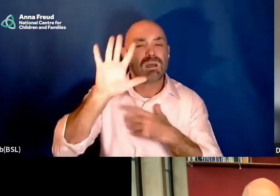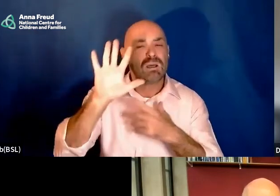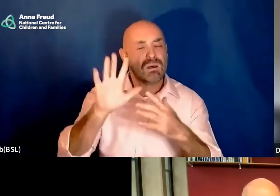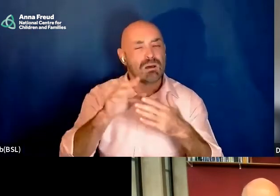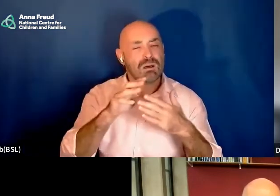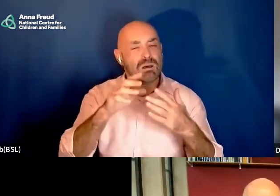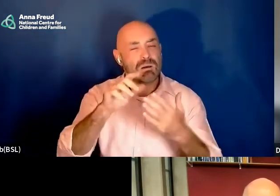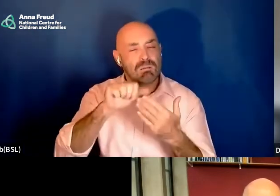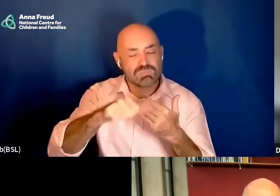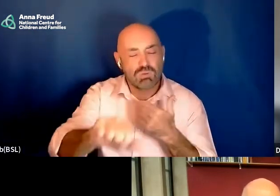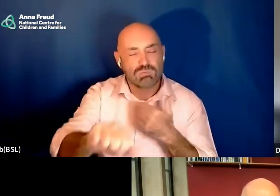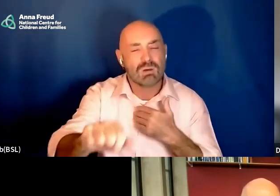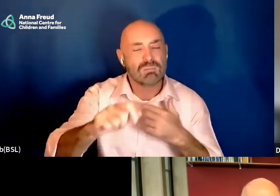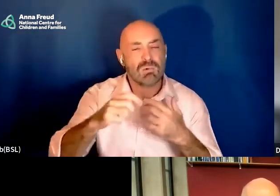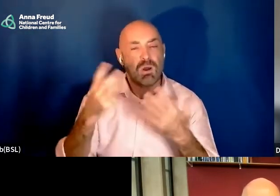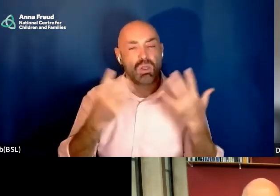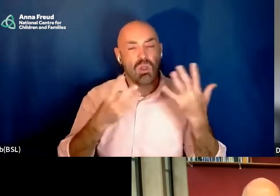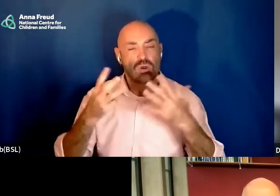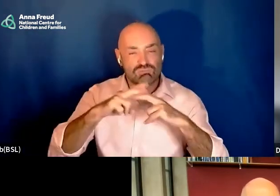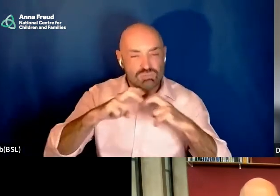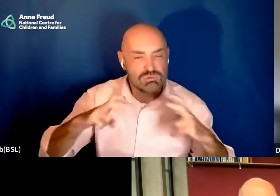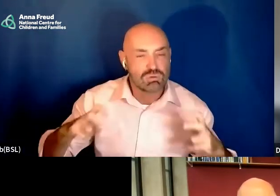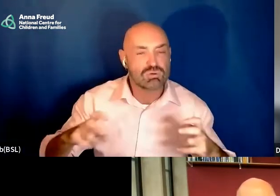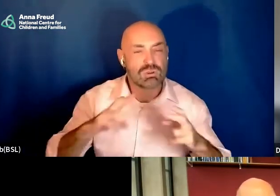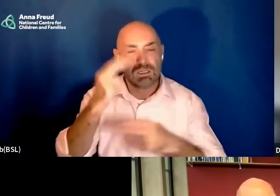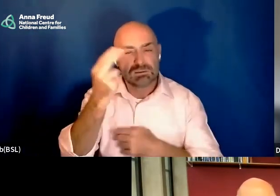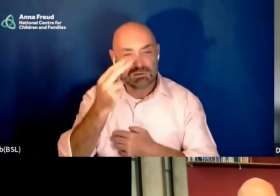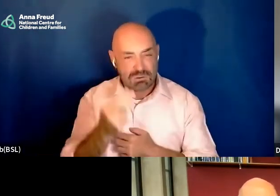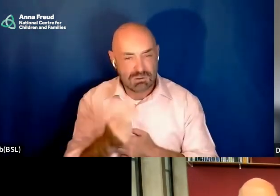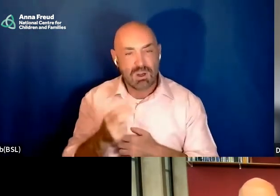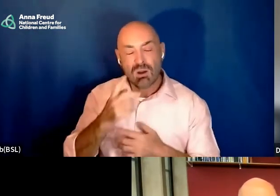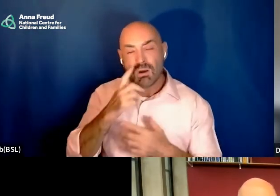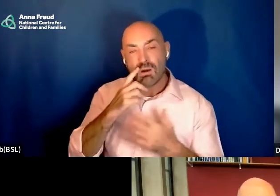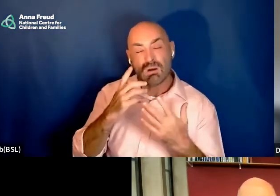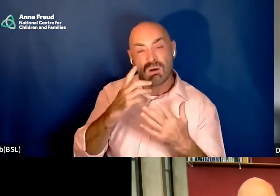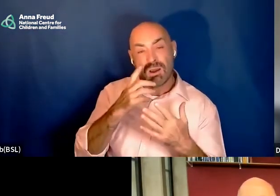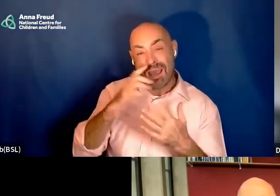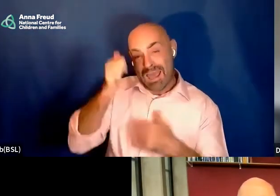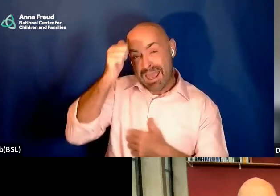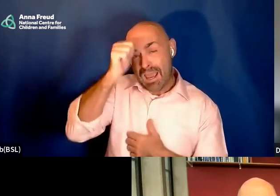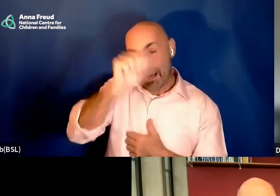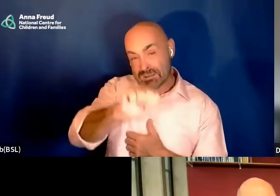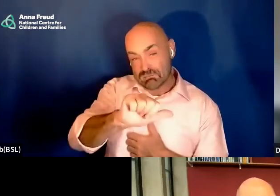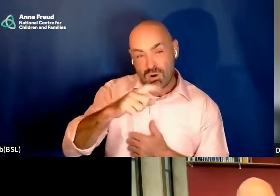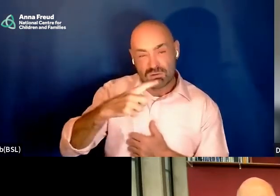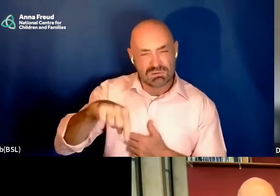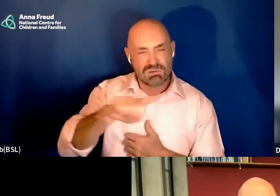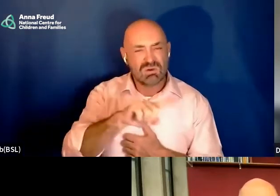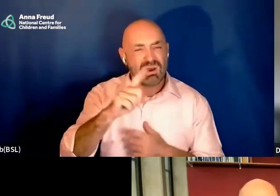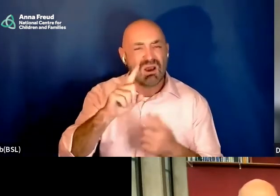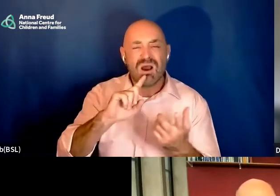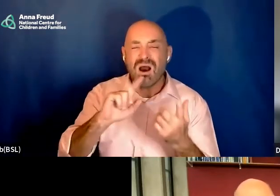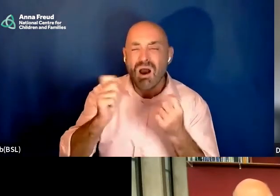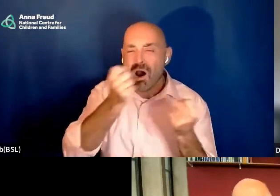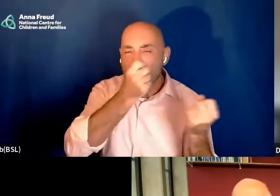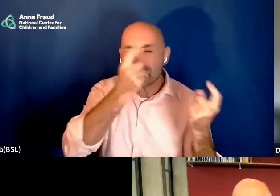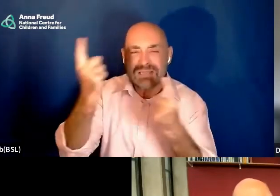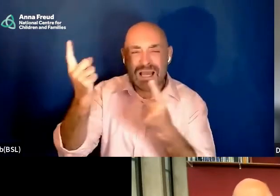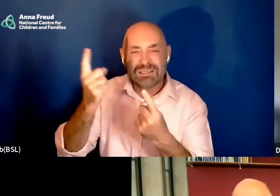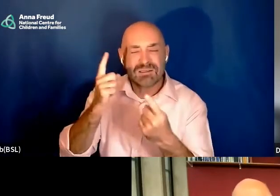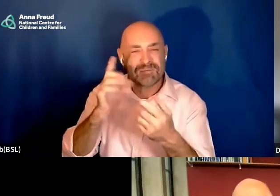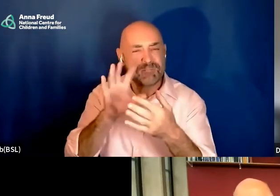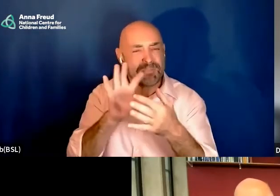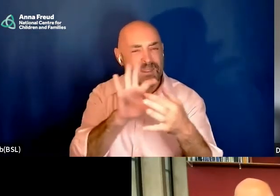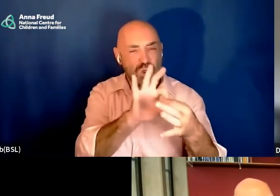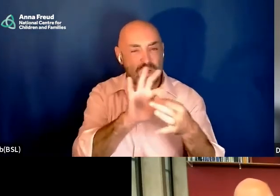working with researchers, designers, and policy experts to better understand and respond to the interconnections